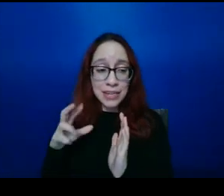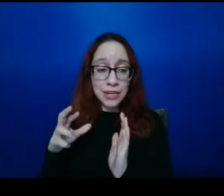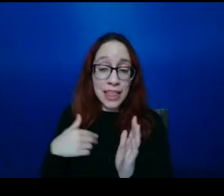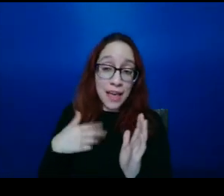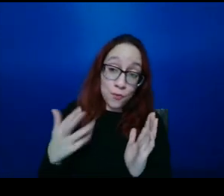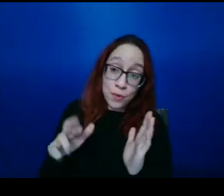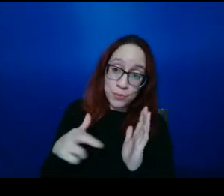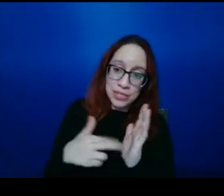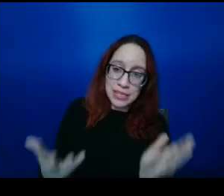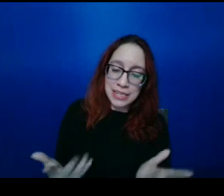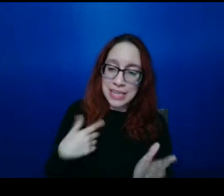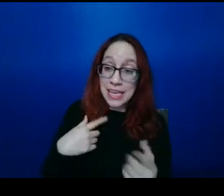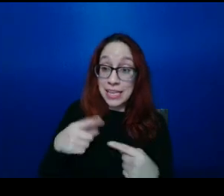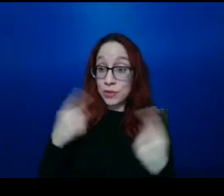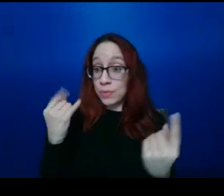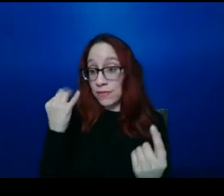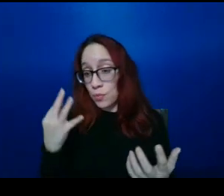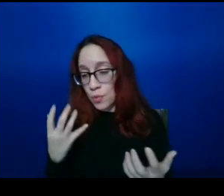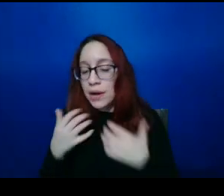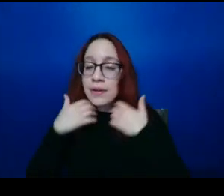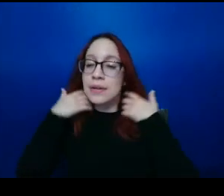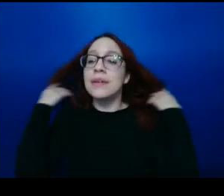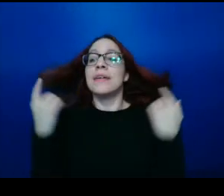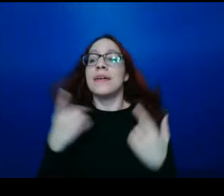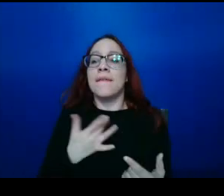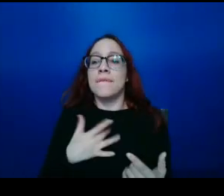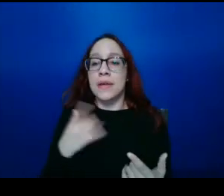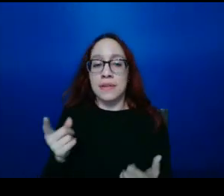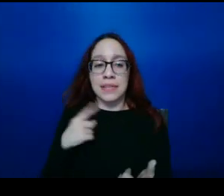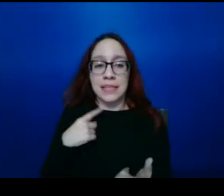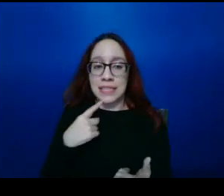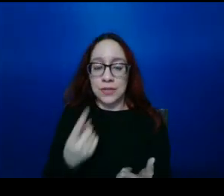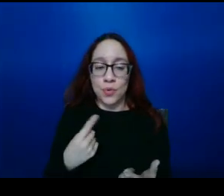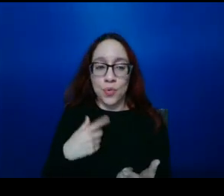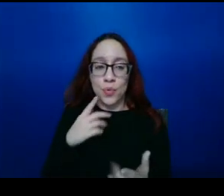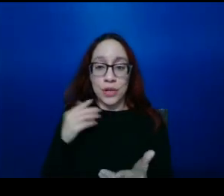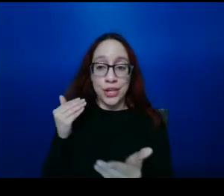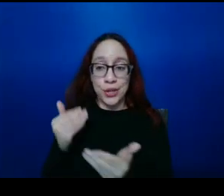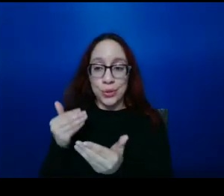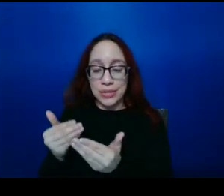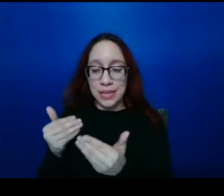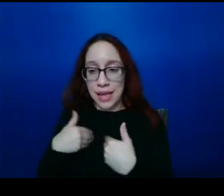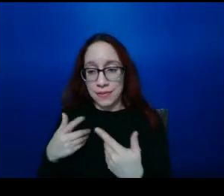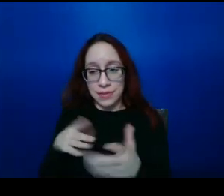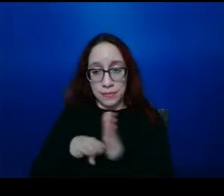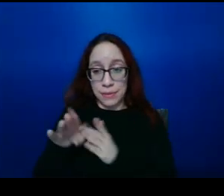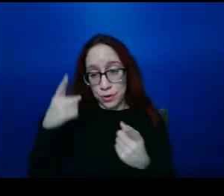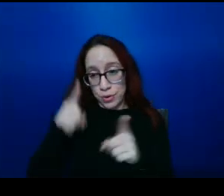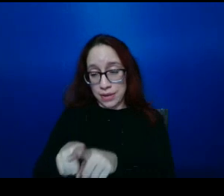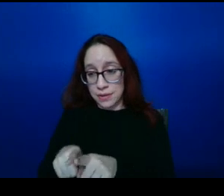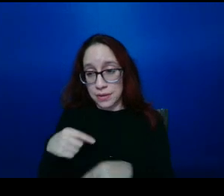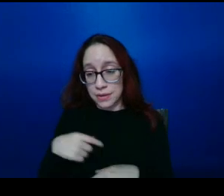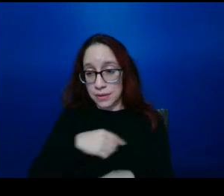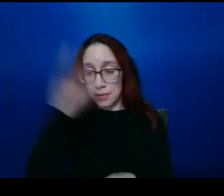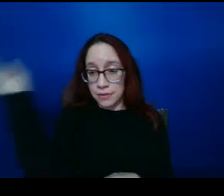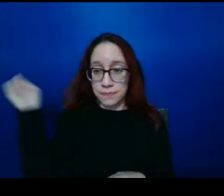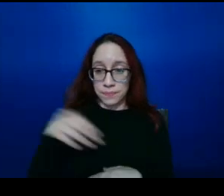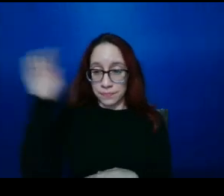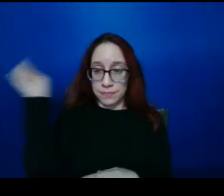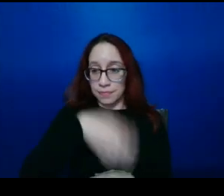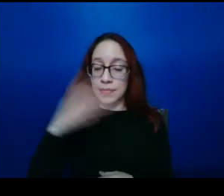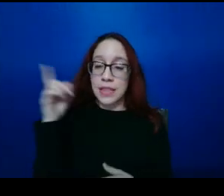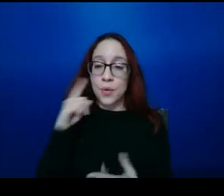here tonight and can disagree with me if they want. But I believe that I can say we are fairly close to having a development agreement that then we would bring before you